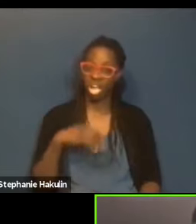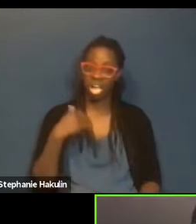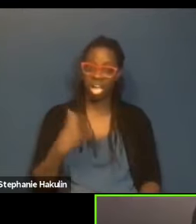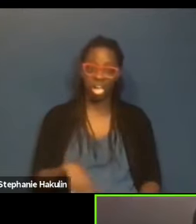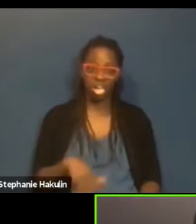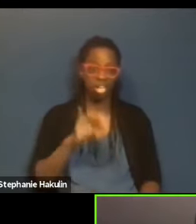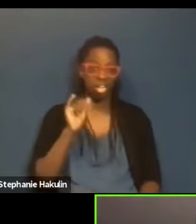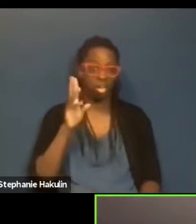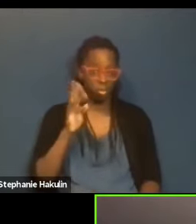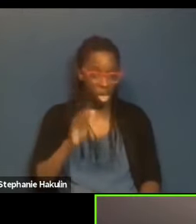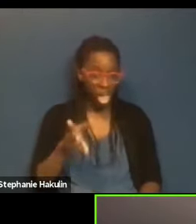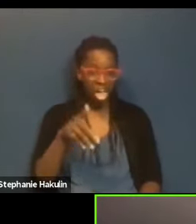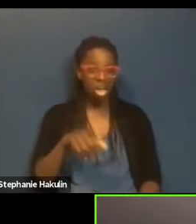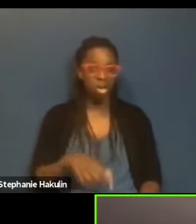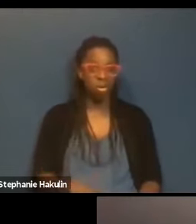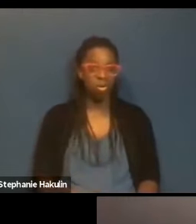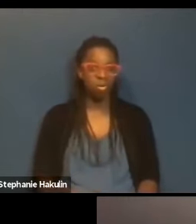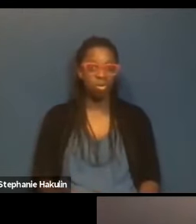Wow.